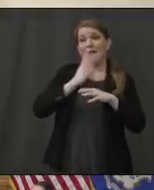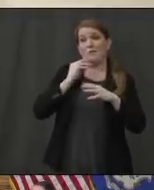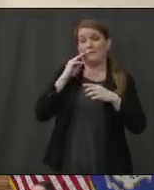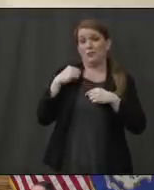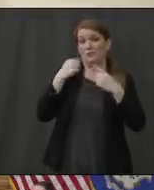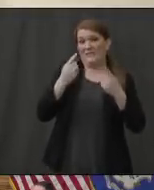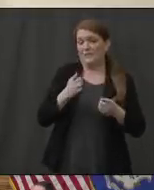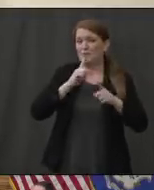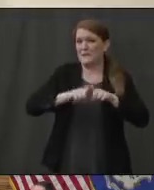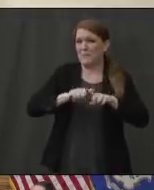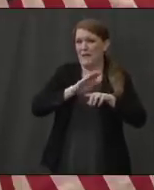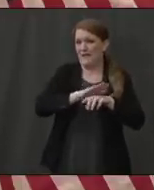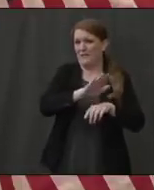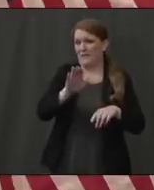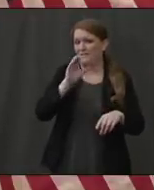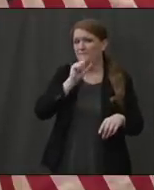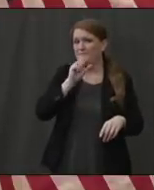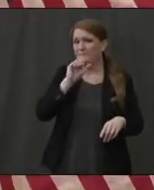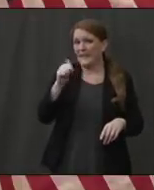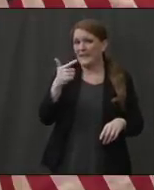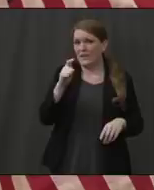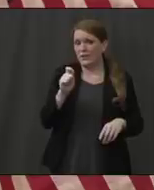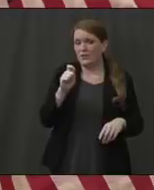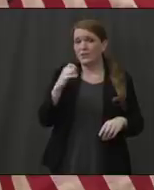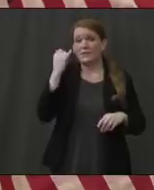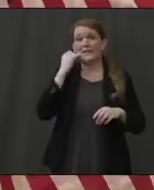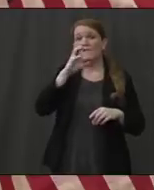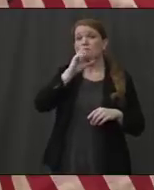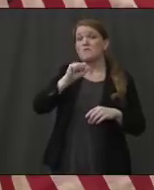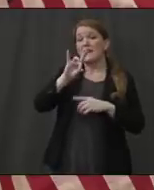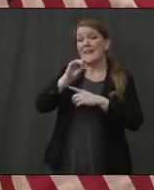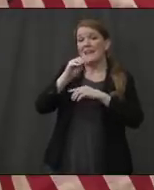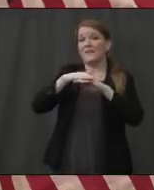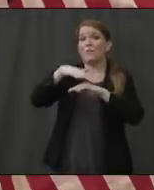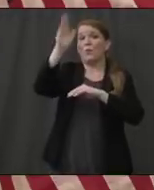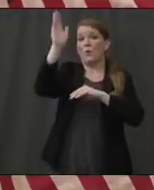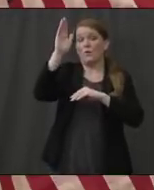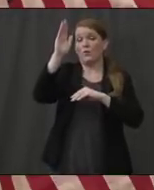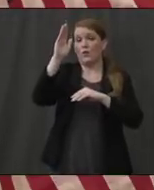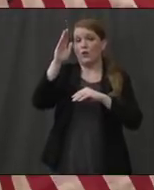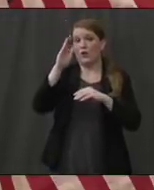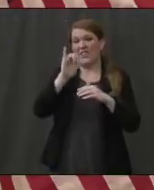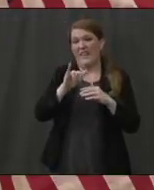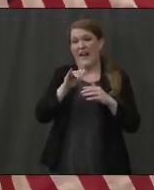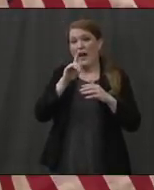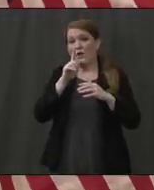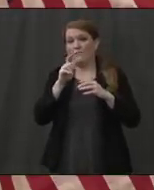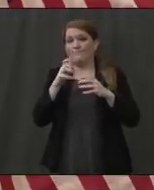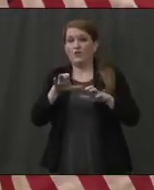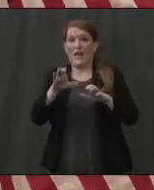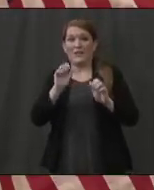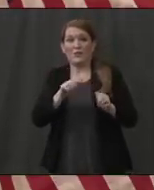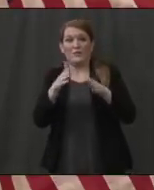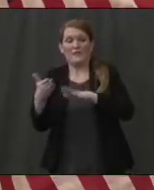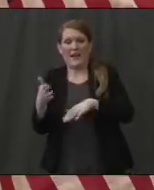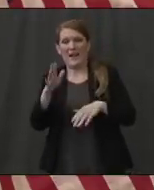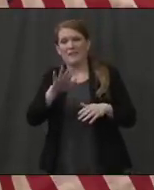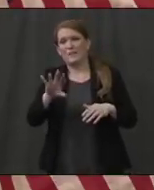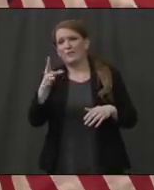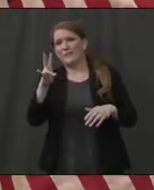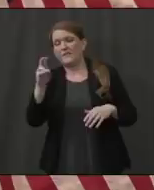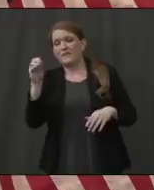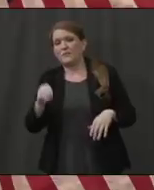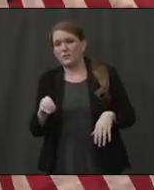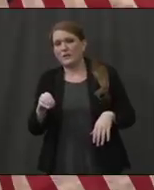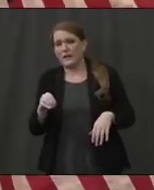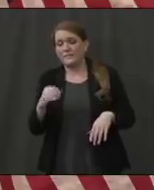above 80, the mortality rate in general is about 17%, where it's probably half that if you're 70 and half that